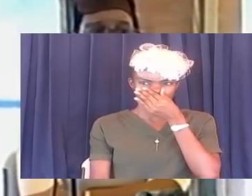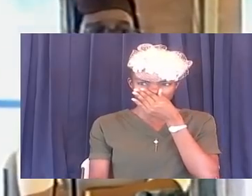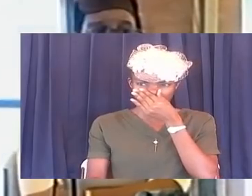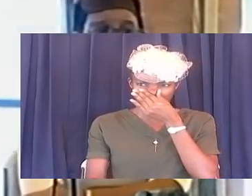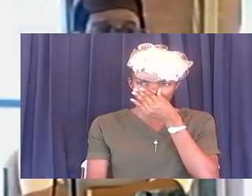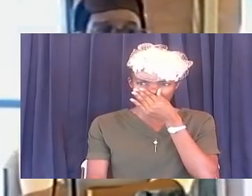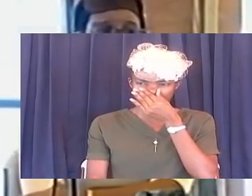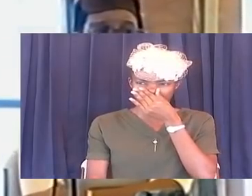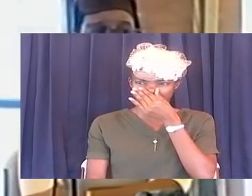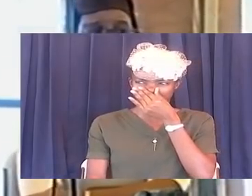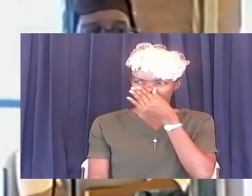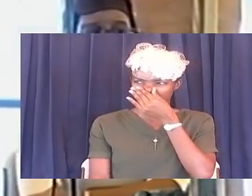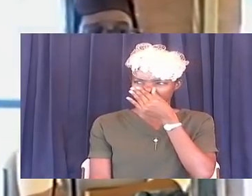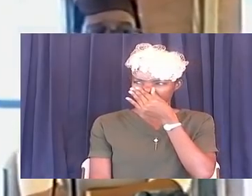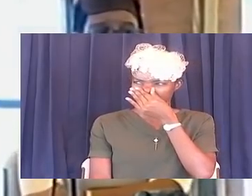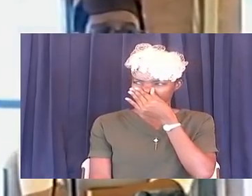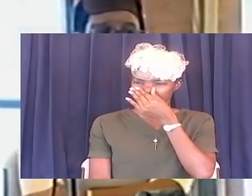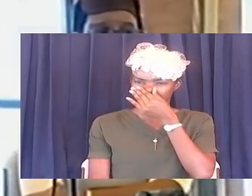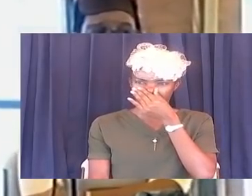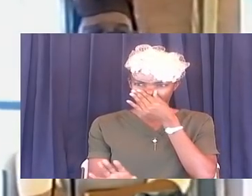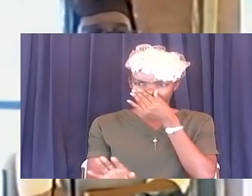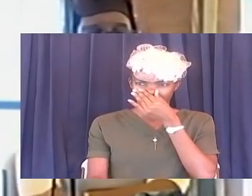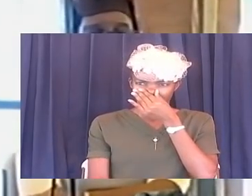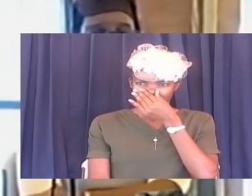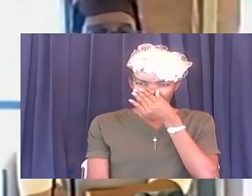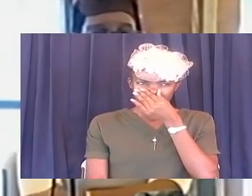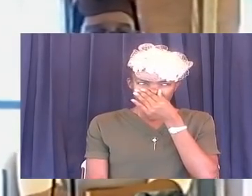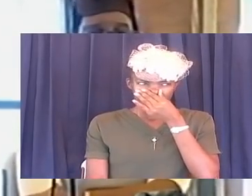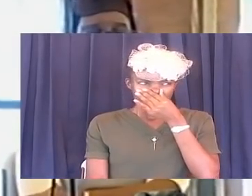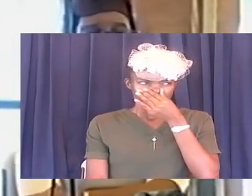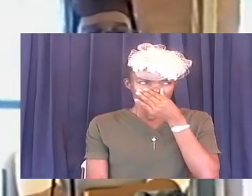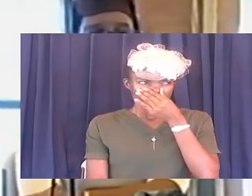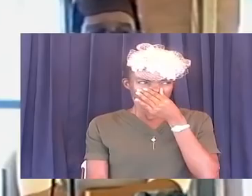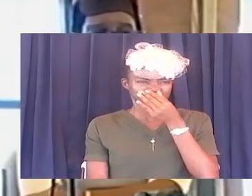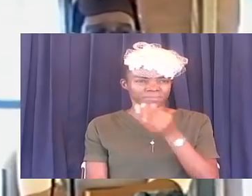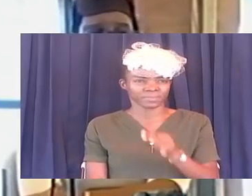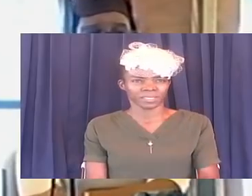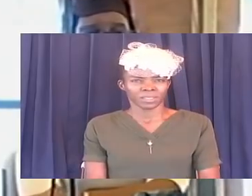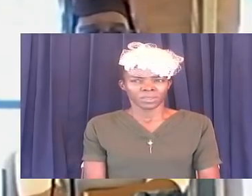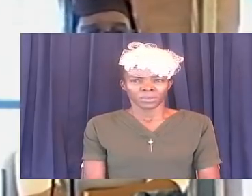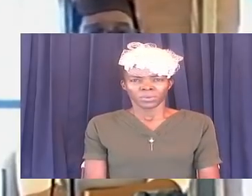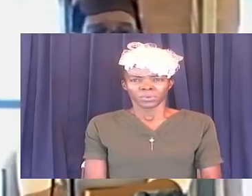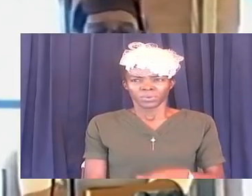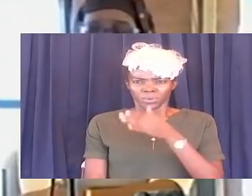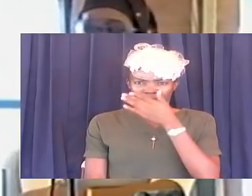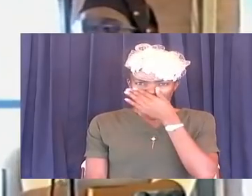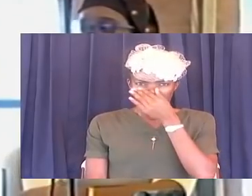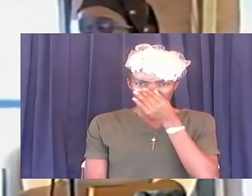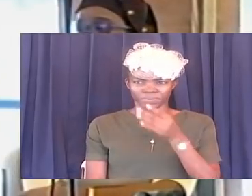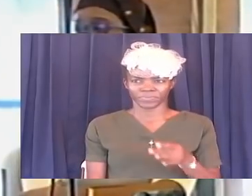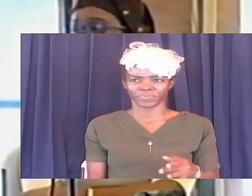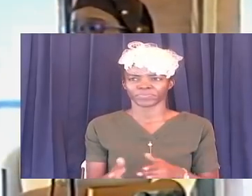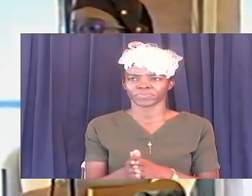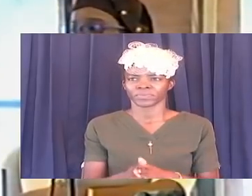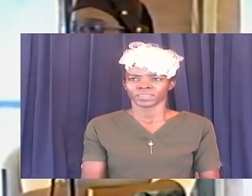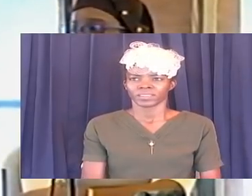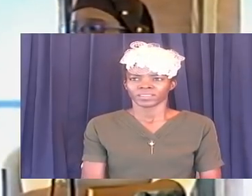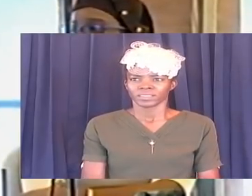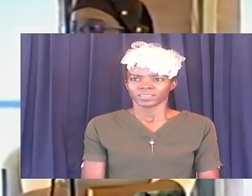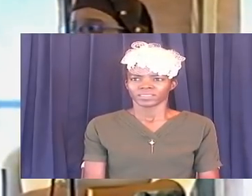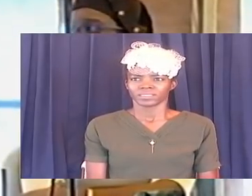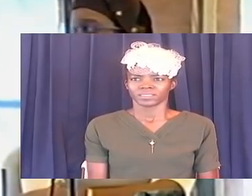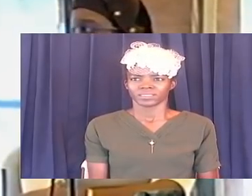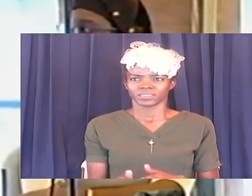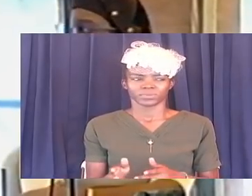enforce on others. Hallelujah. Praise the Lord. And the scripture speaks about